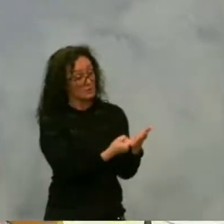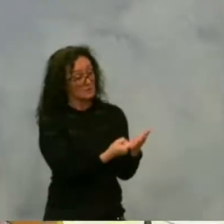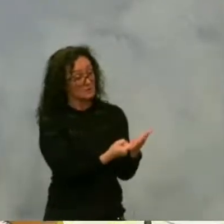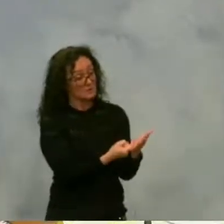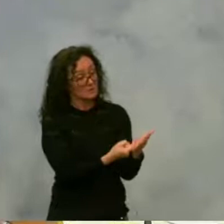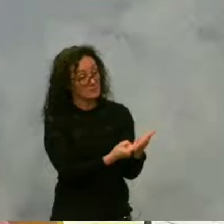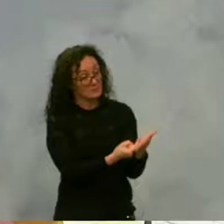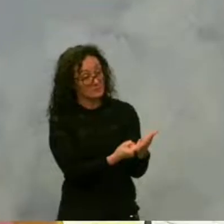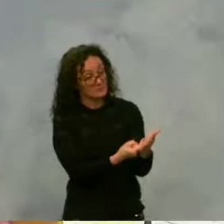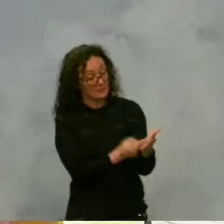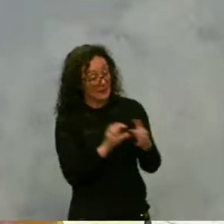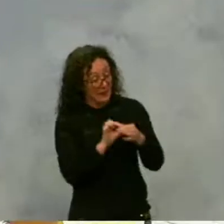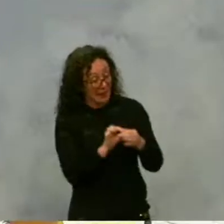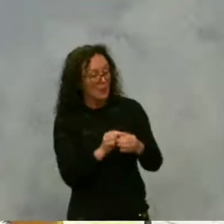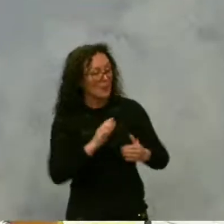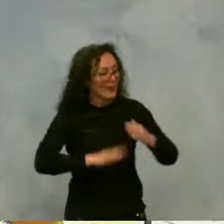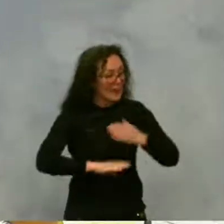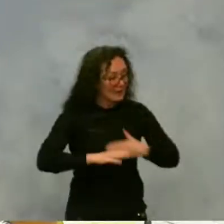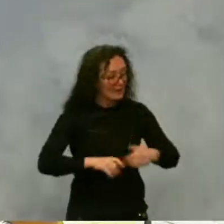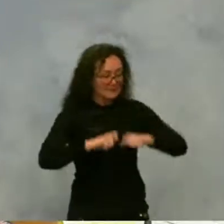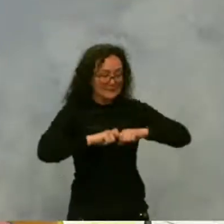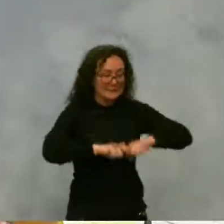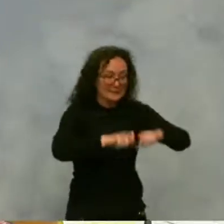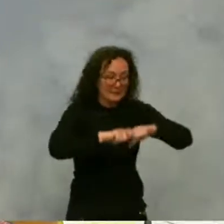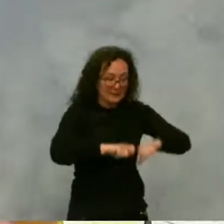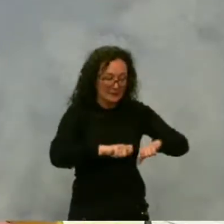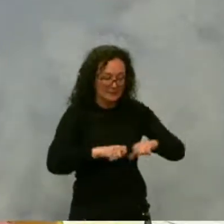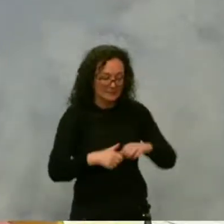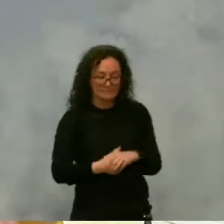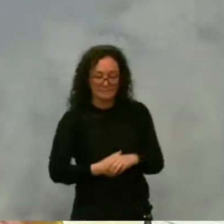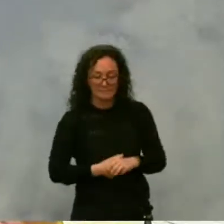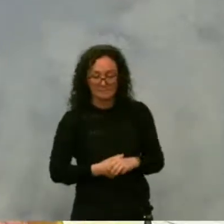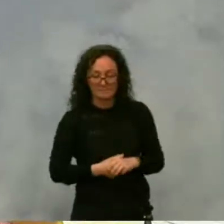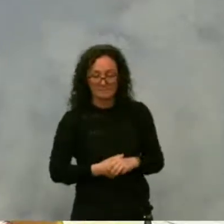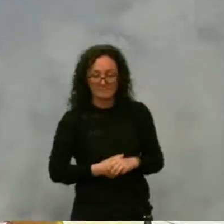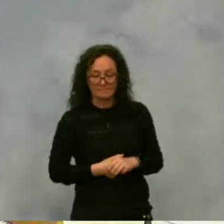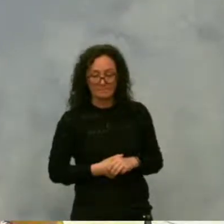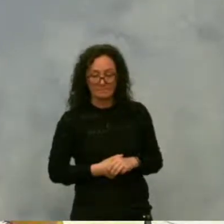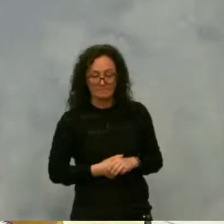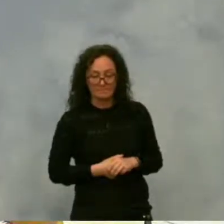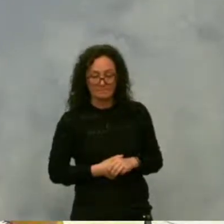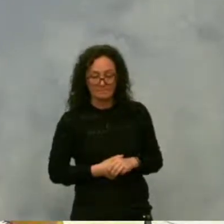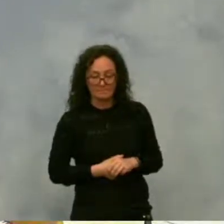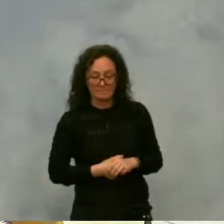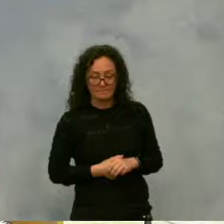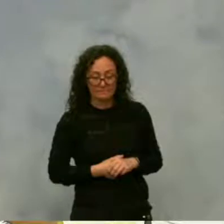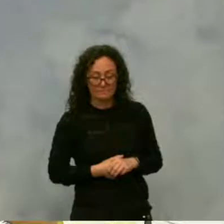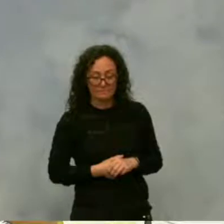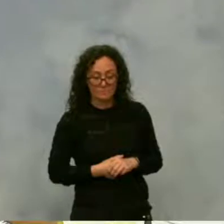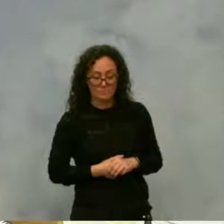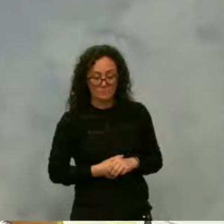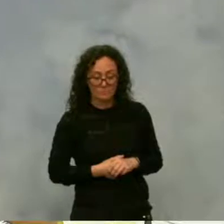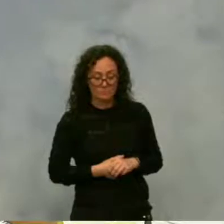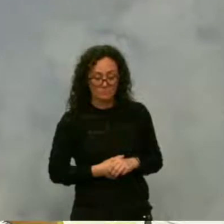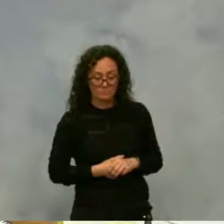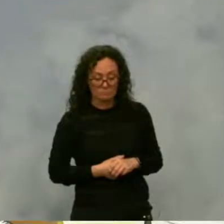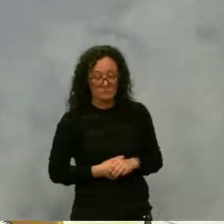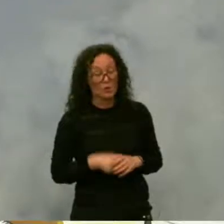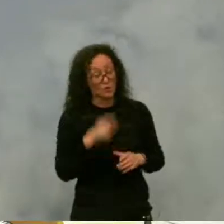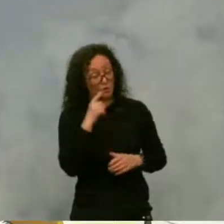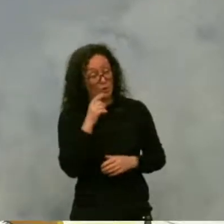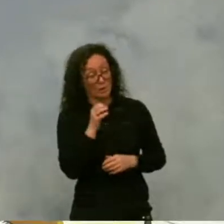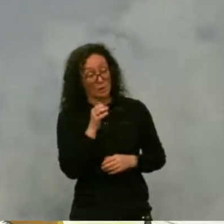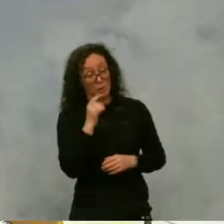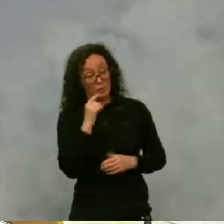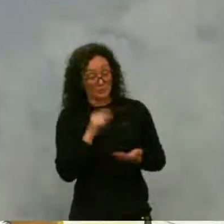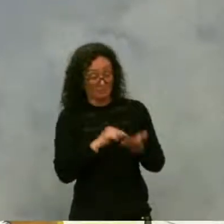around ethics and sustainability. So we would point to those particular documents,